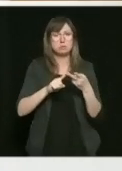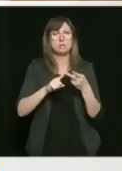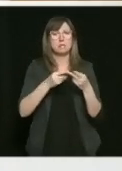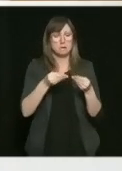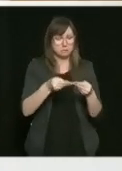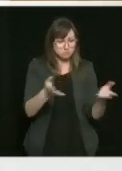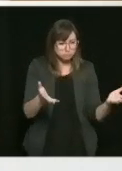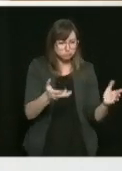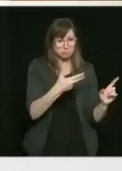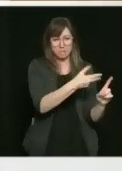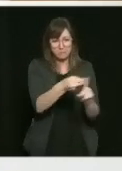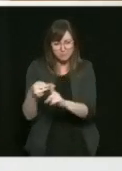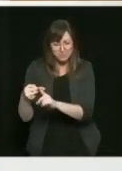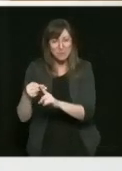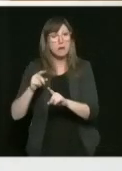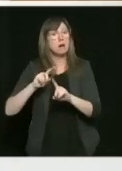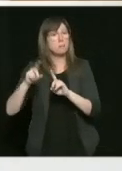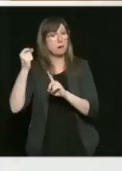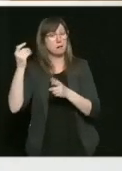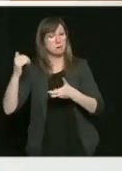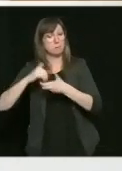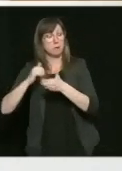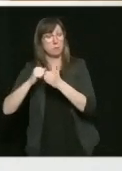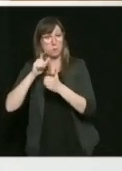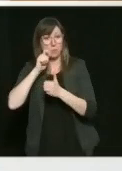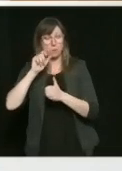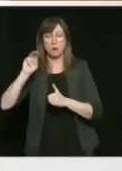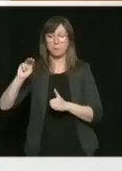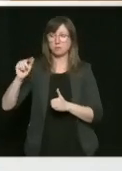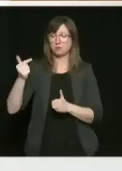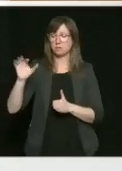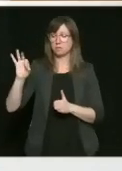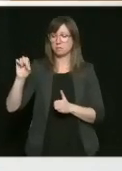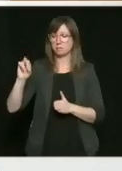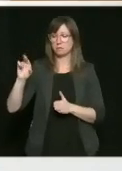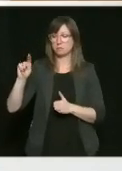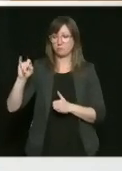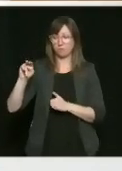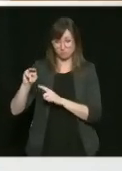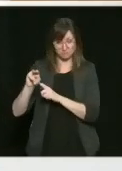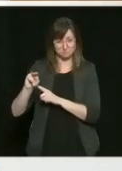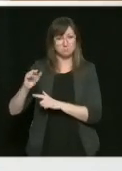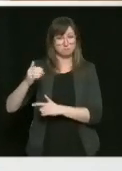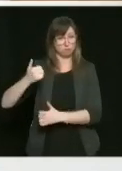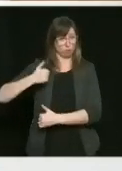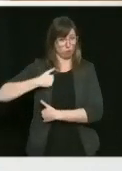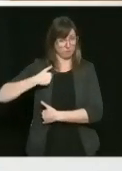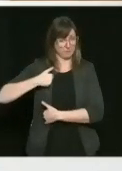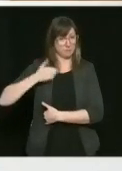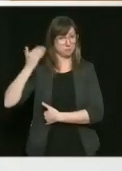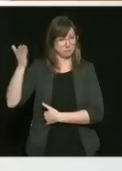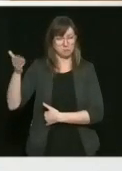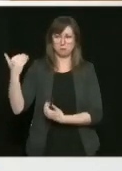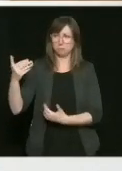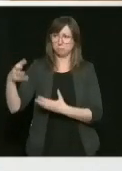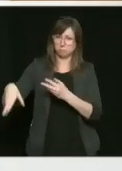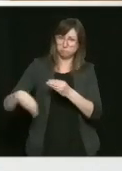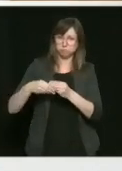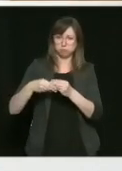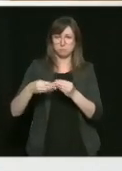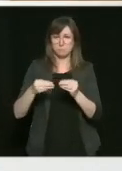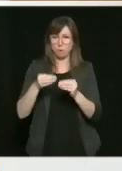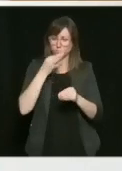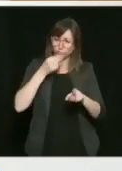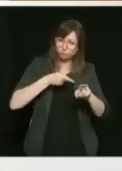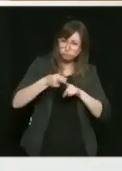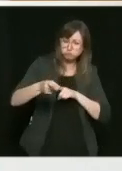In addition, our partnership with Major General Fortin and the Canadian Armed Forces has added significant expertise and